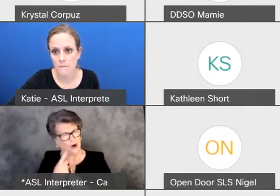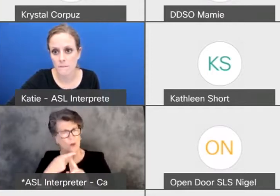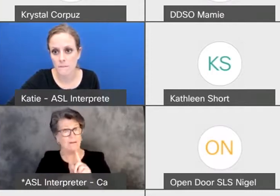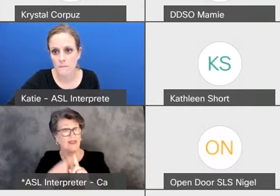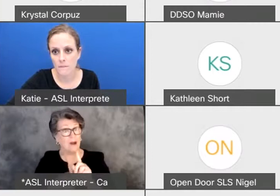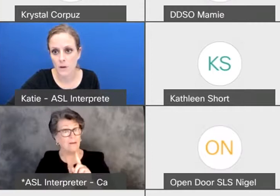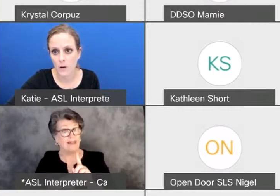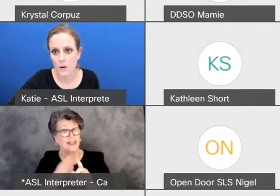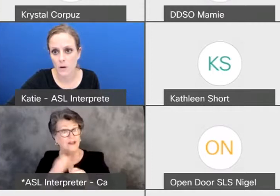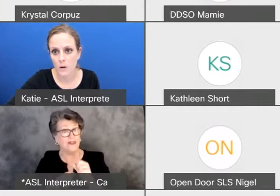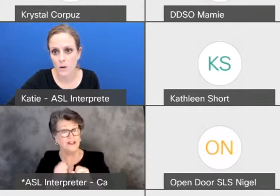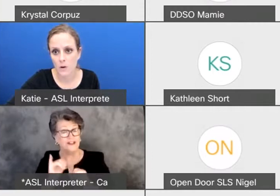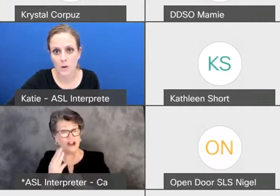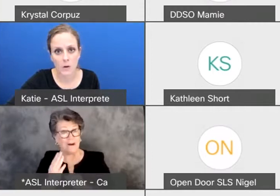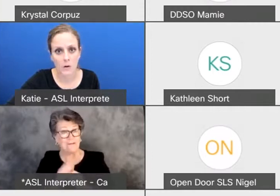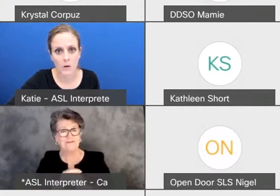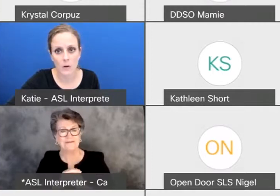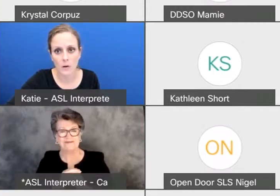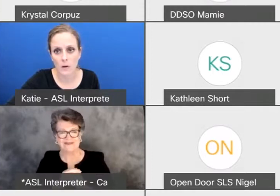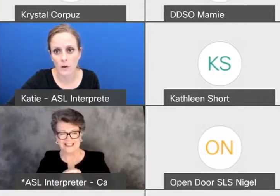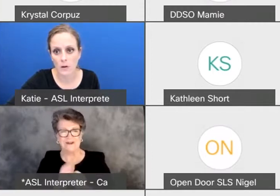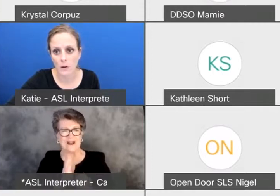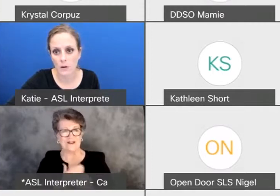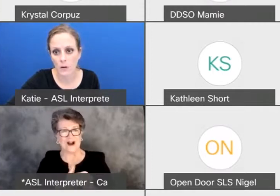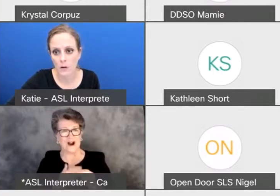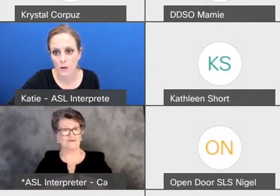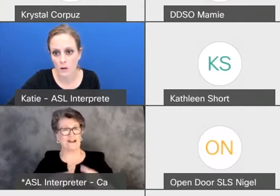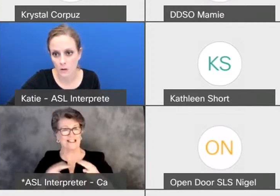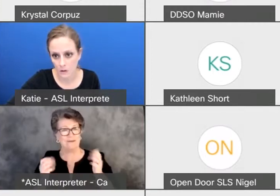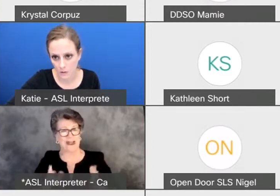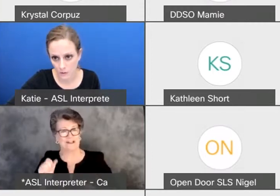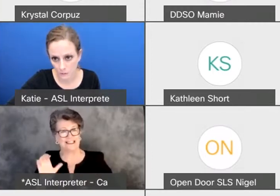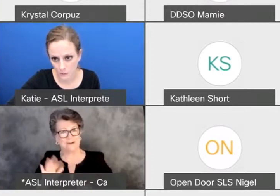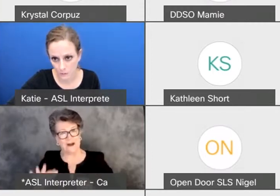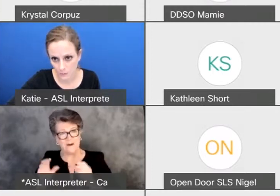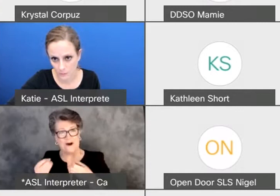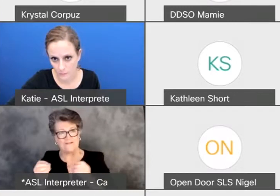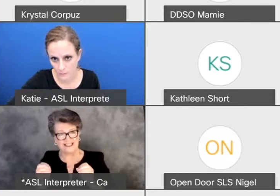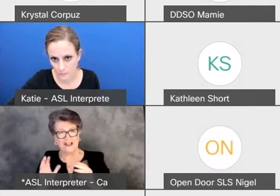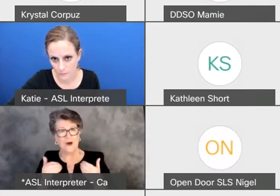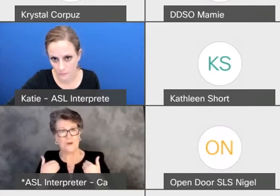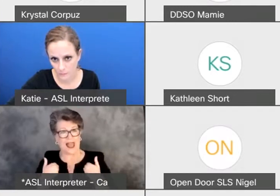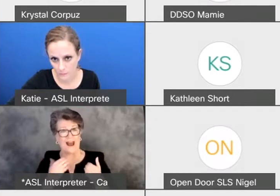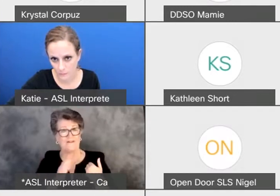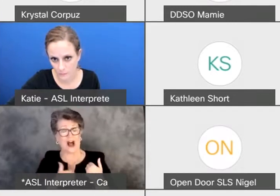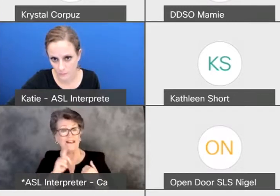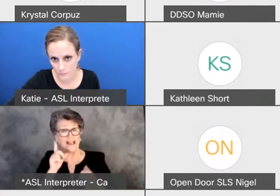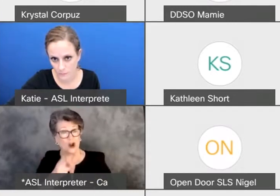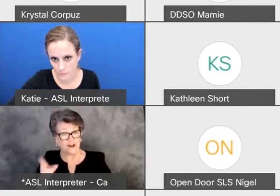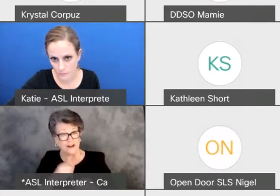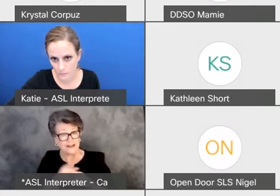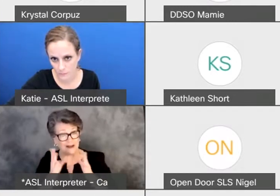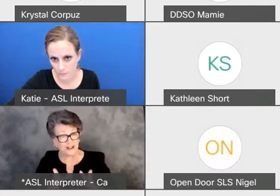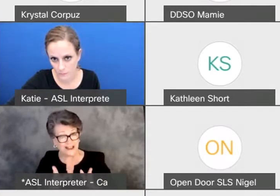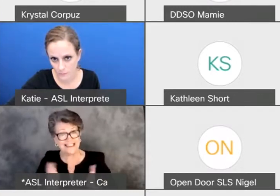job, veteran as one of our residential managers down in the Sacramento office. We have our deaf and hard of hearing